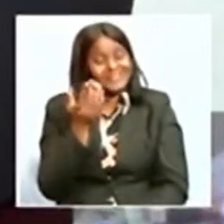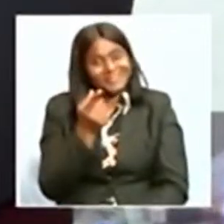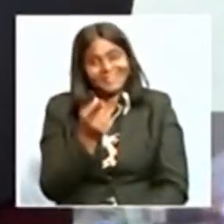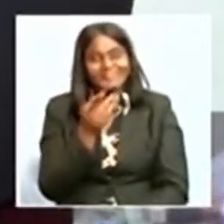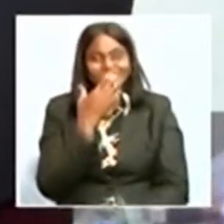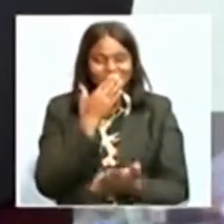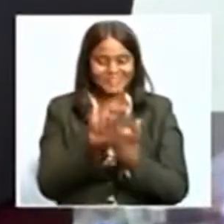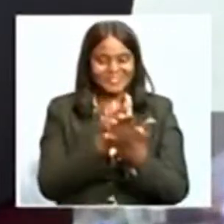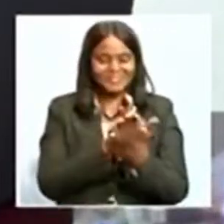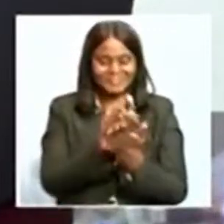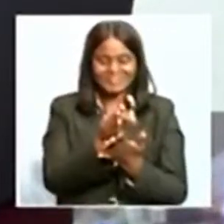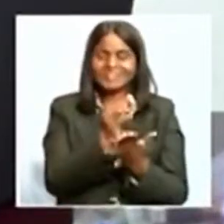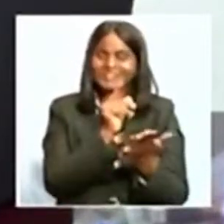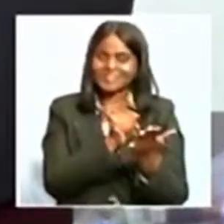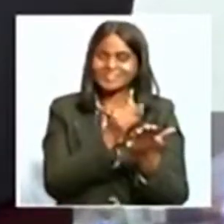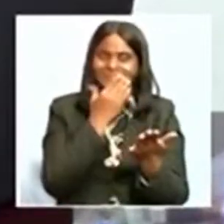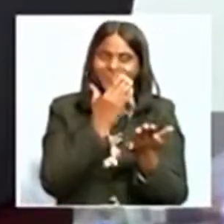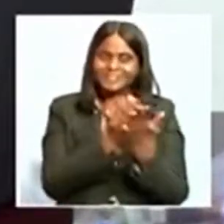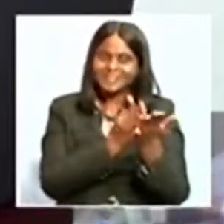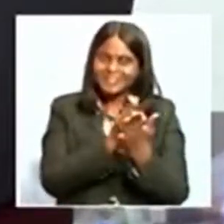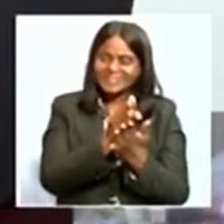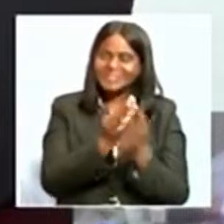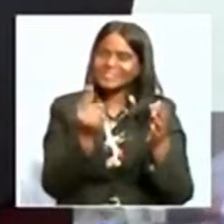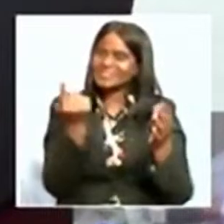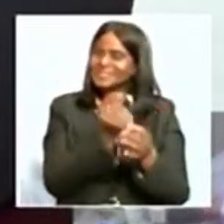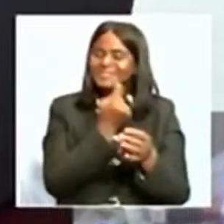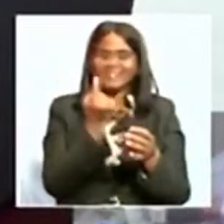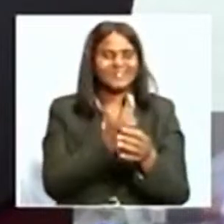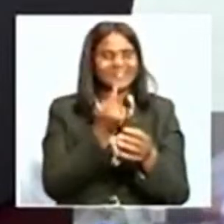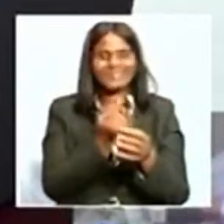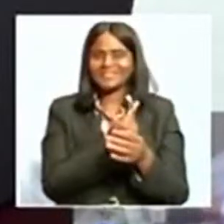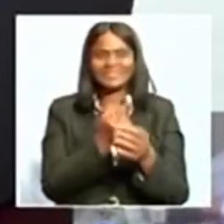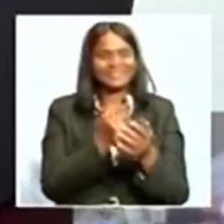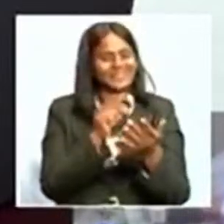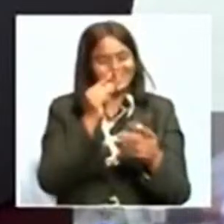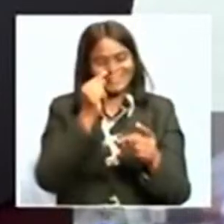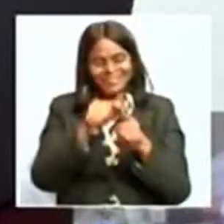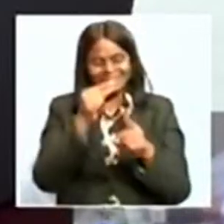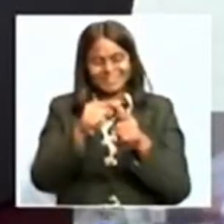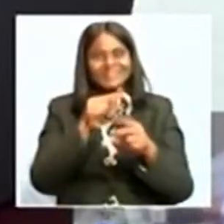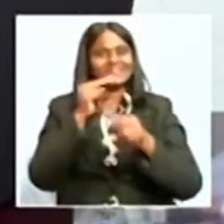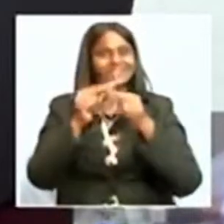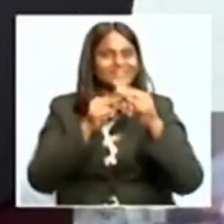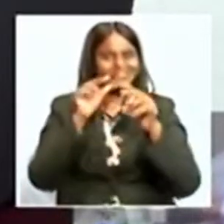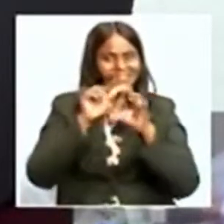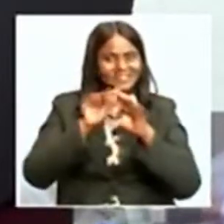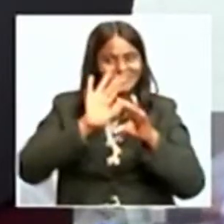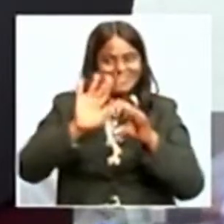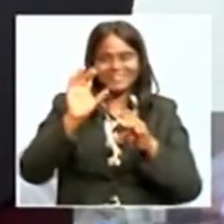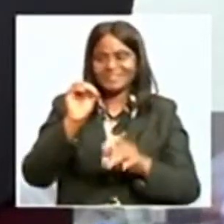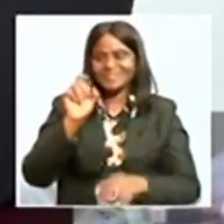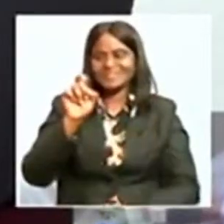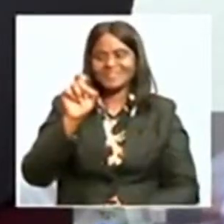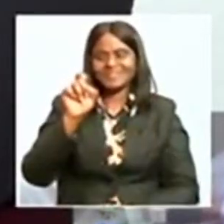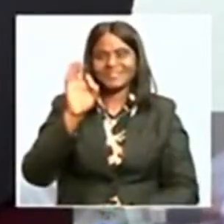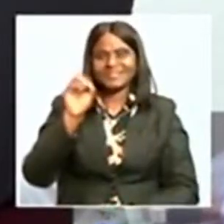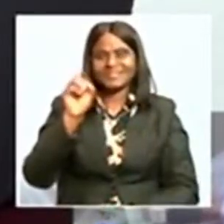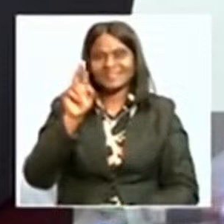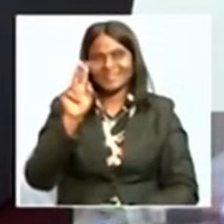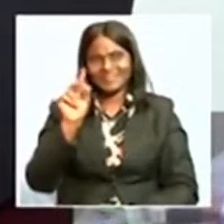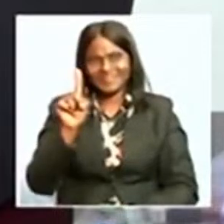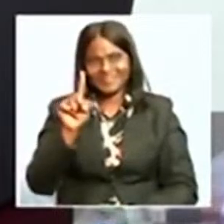faith is your ordinary dictionary meaning in your Oxford dictionary.